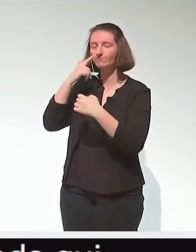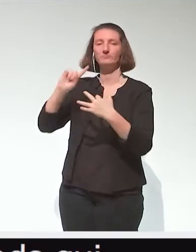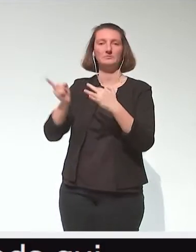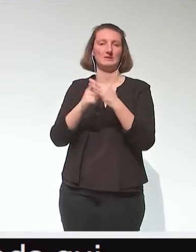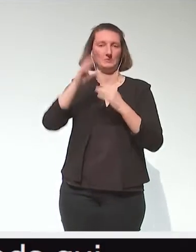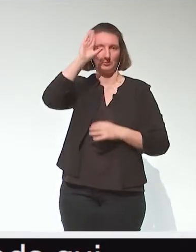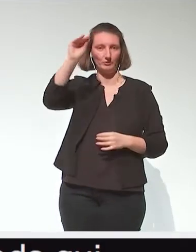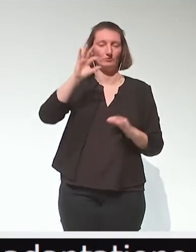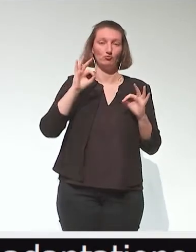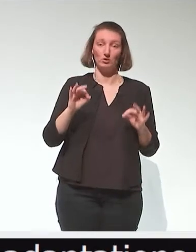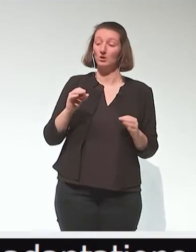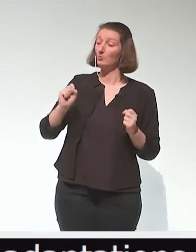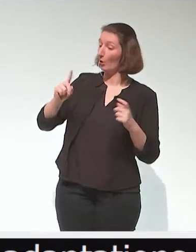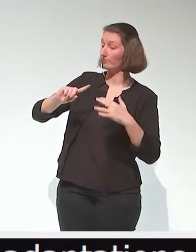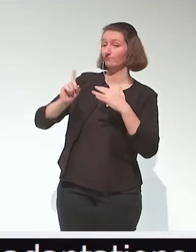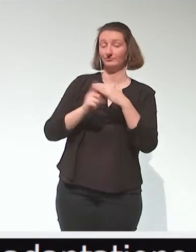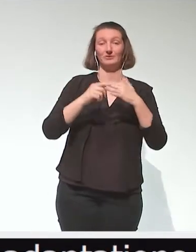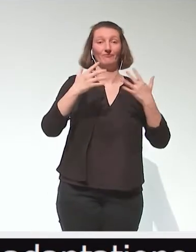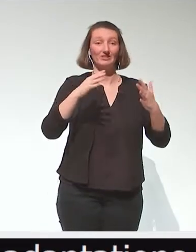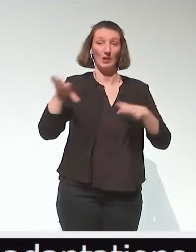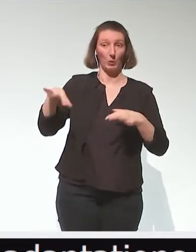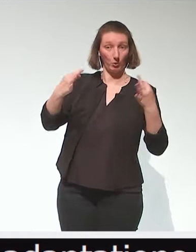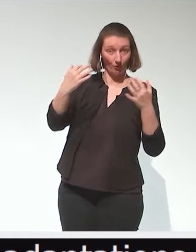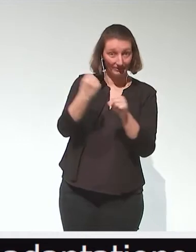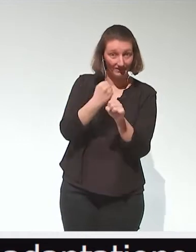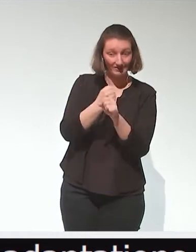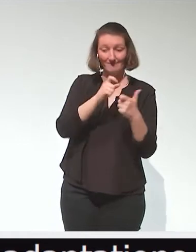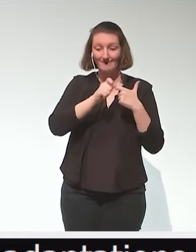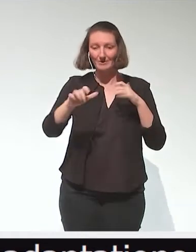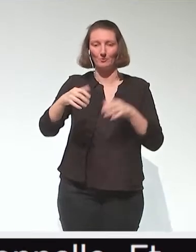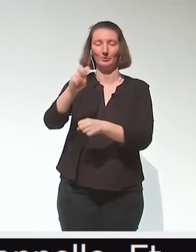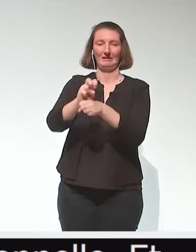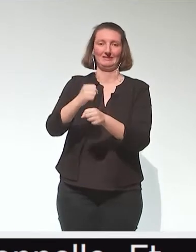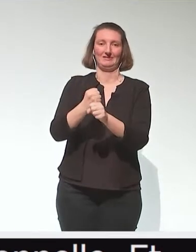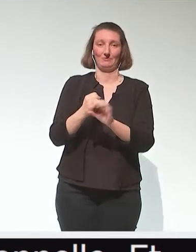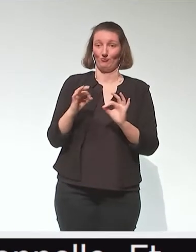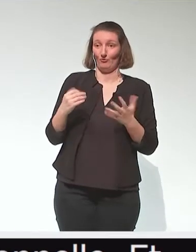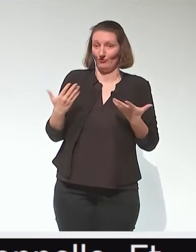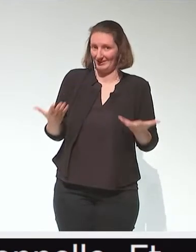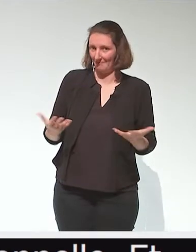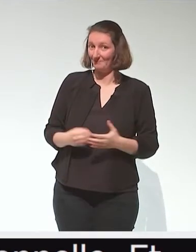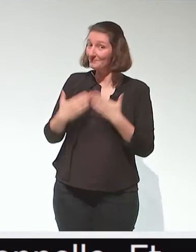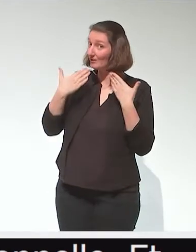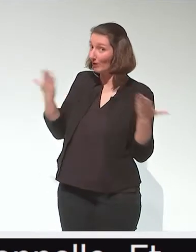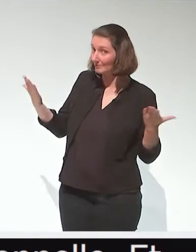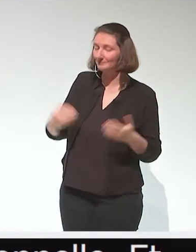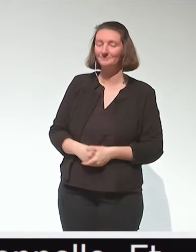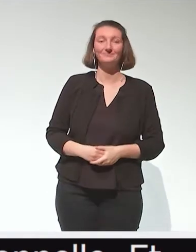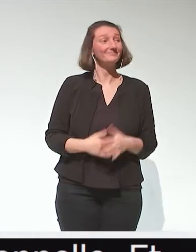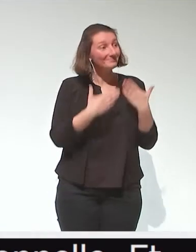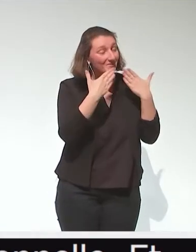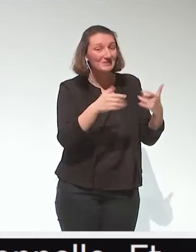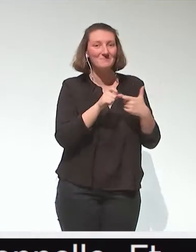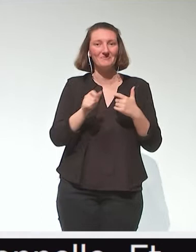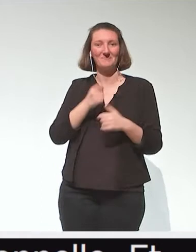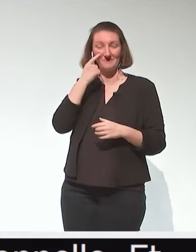for professional insertion. Then we have to work on maintaining people in their job. Thank you very much.